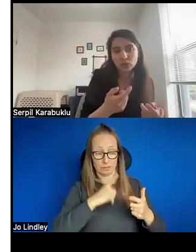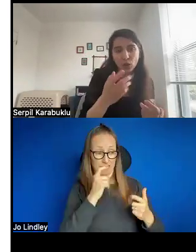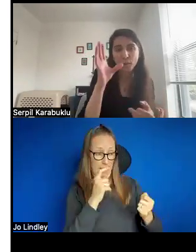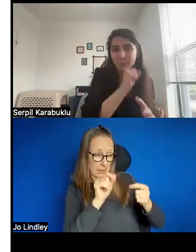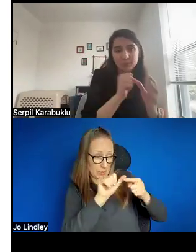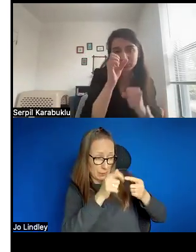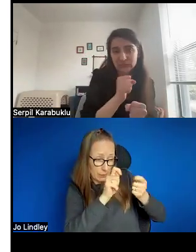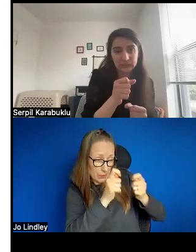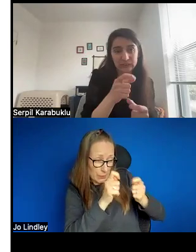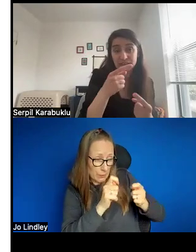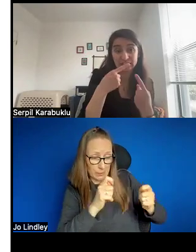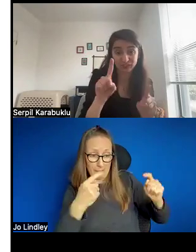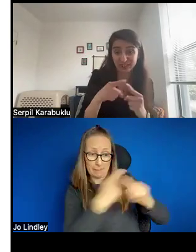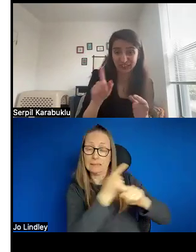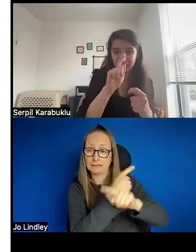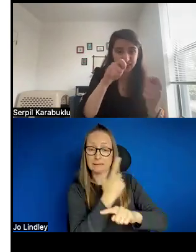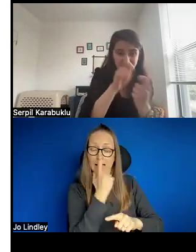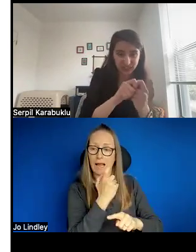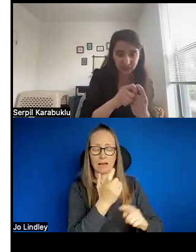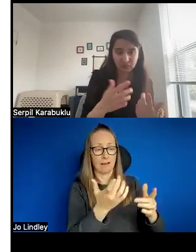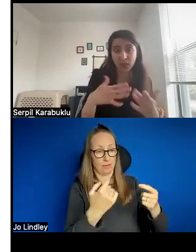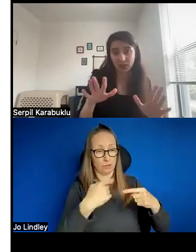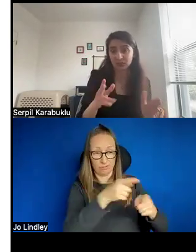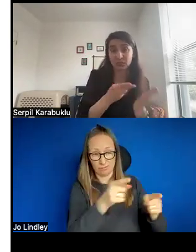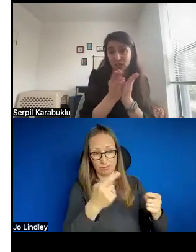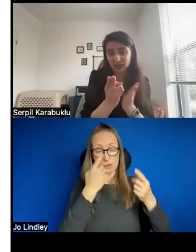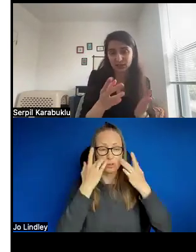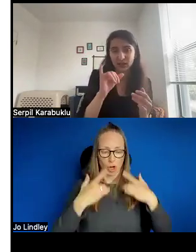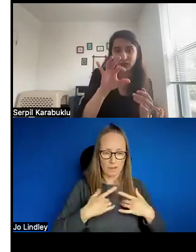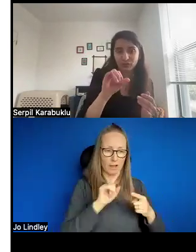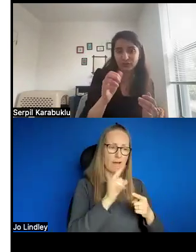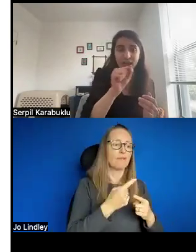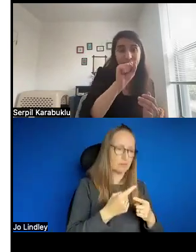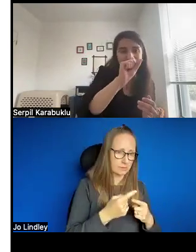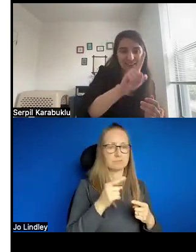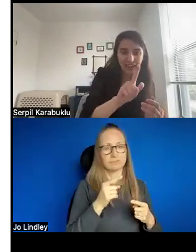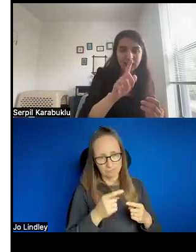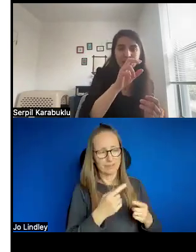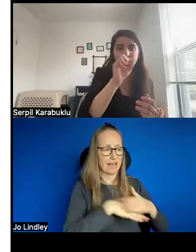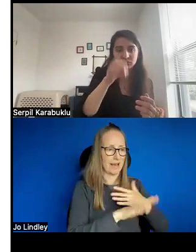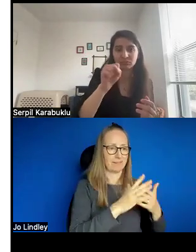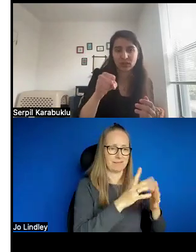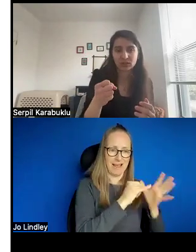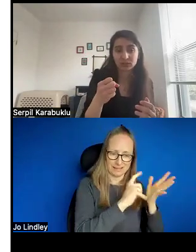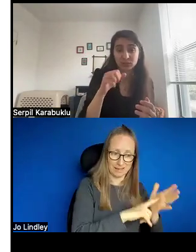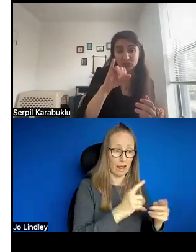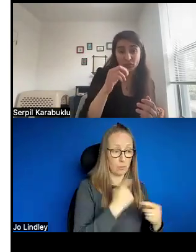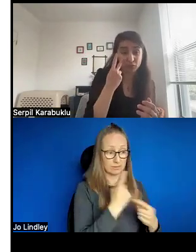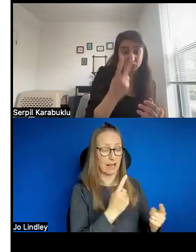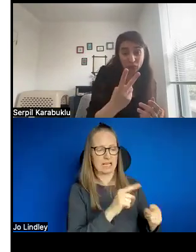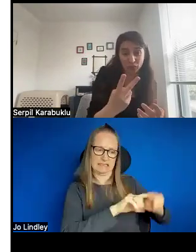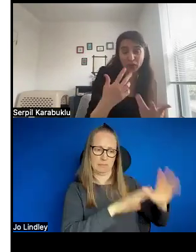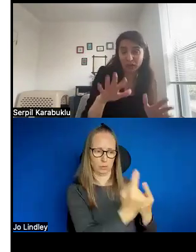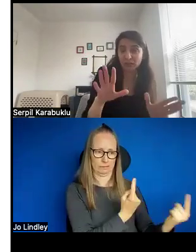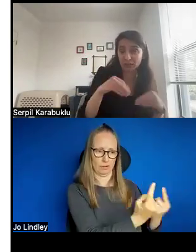nuance differences. Honestly, if you show me for the first and second hand in ASL, I would say these look too similar compared